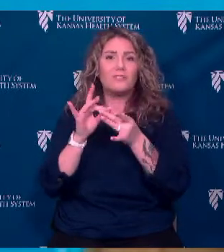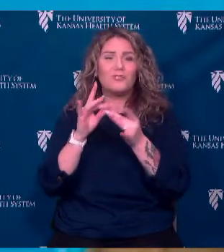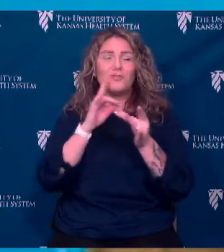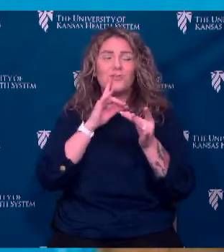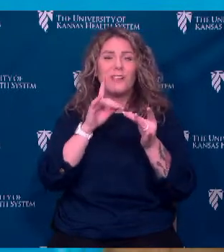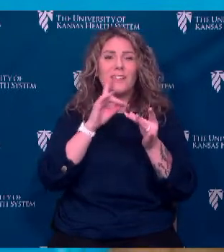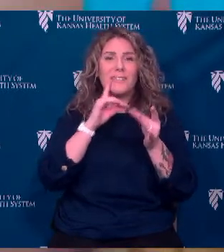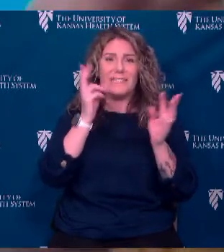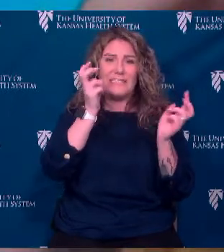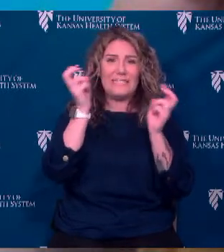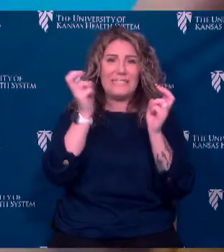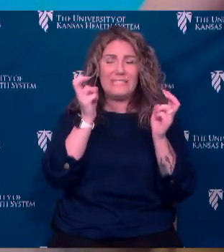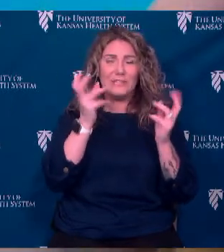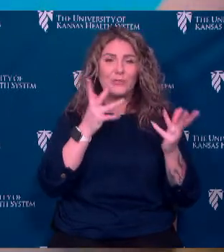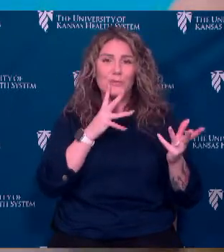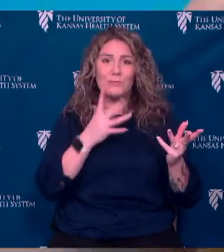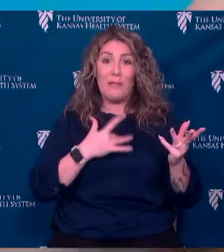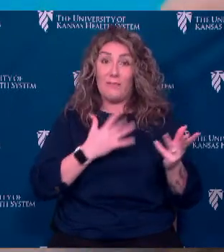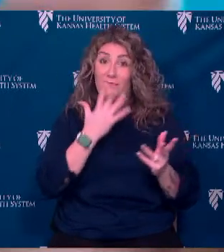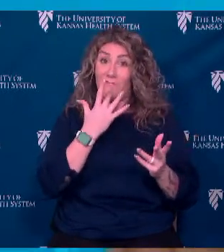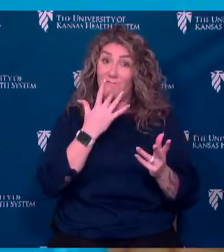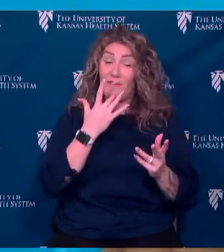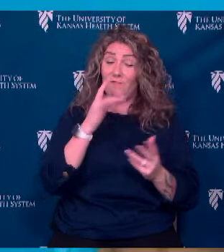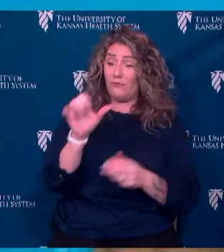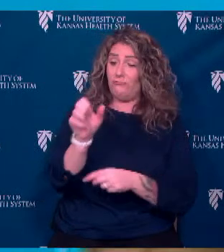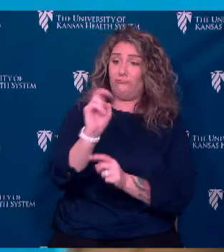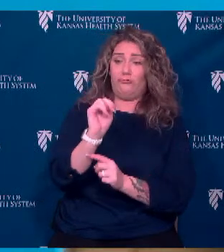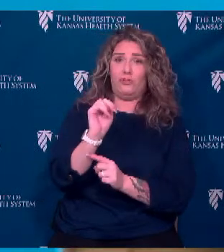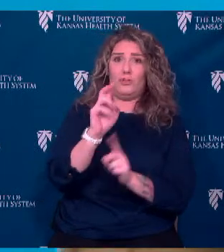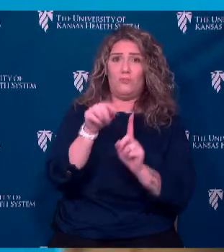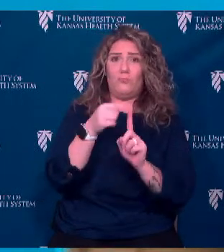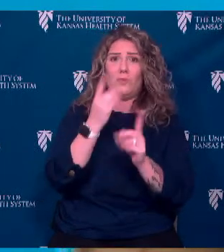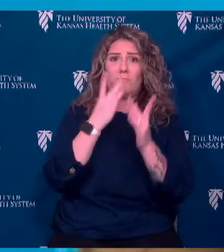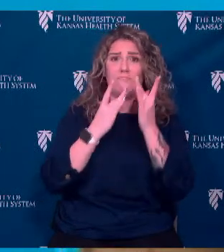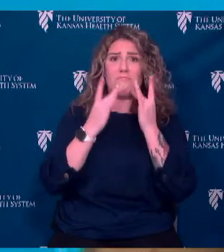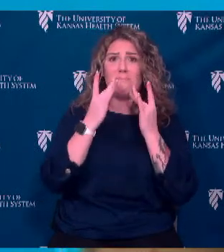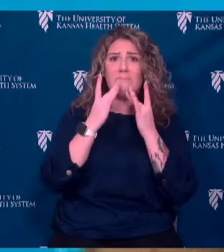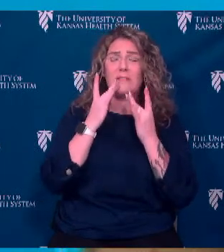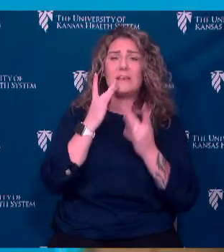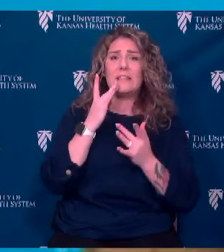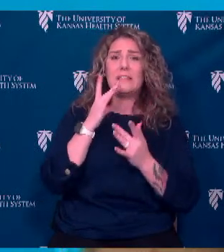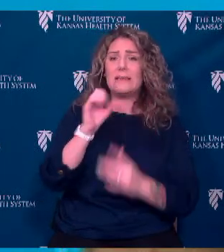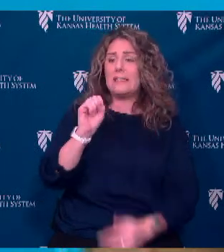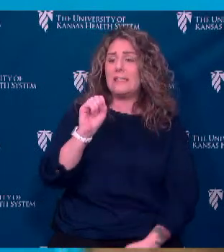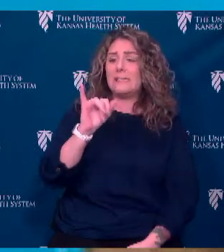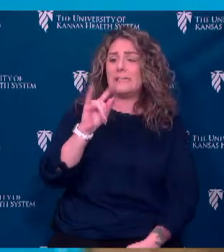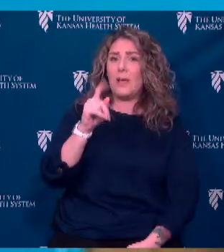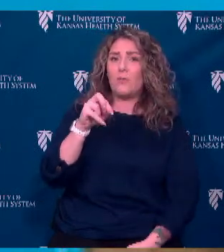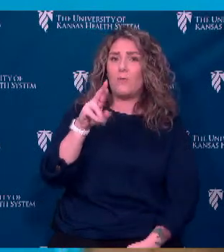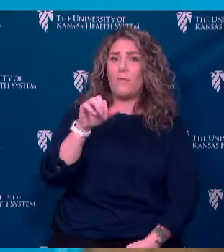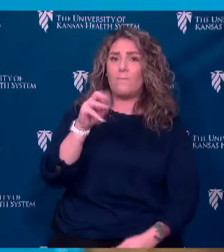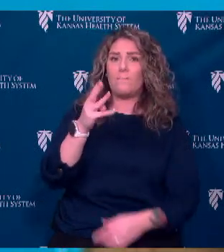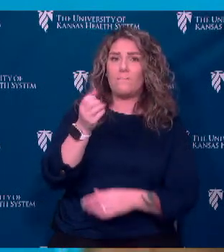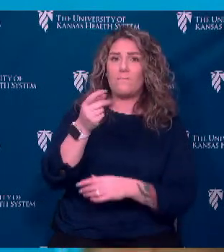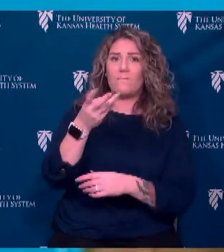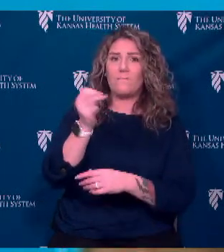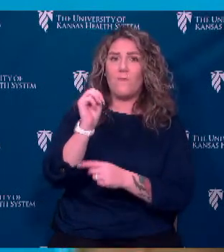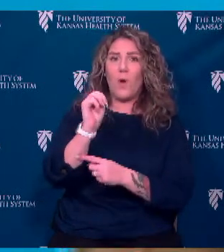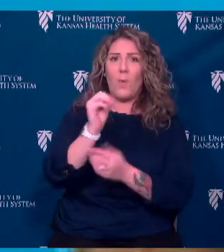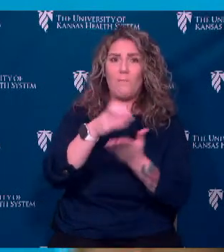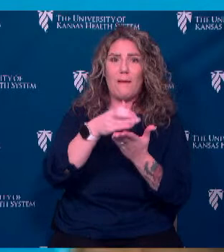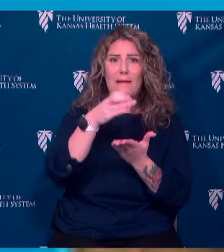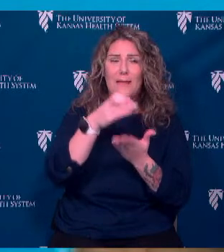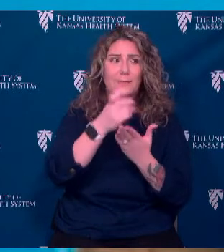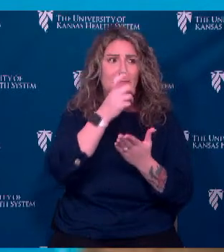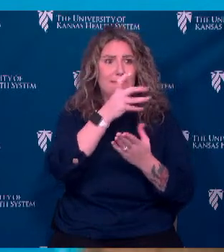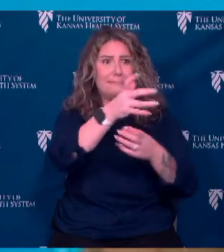chain issue from our month of January was when we were running low on styrofoam cups for our patients. We didn't get the shipment we needed.